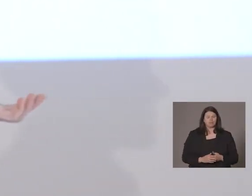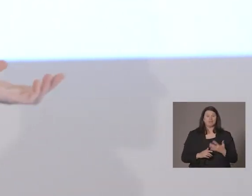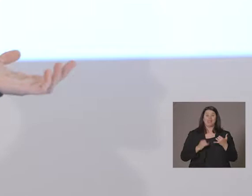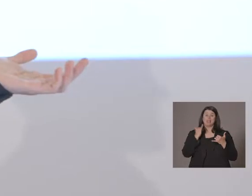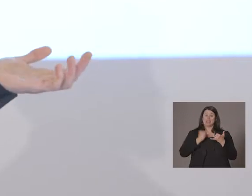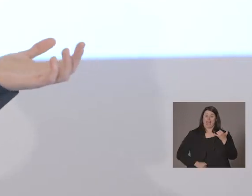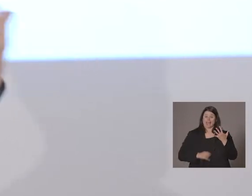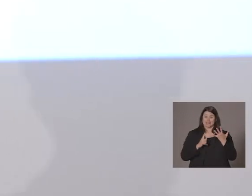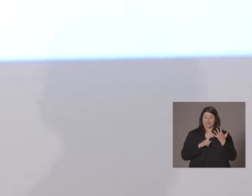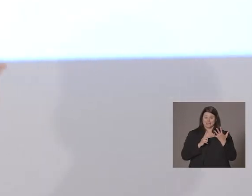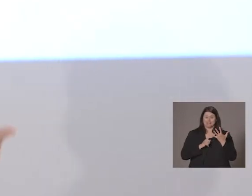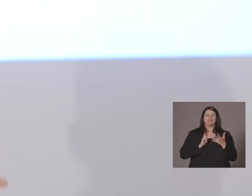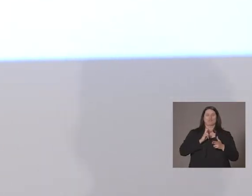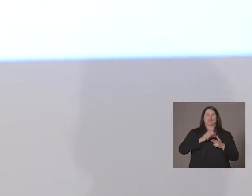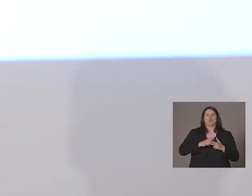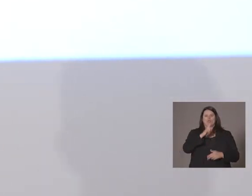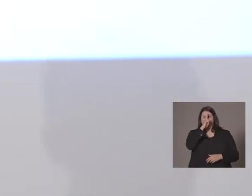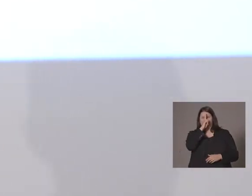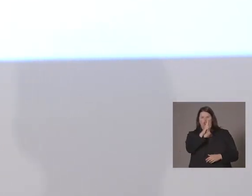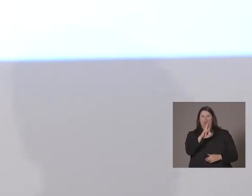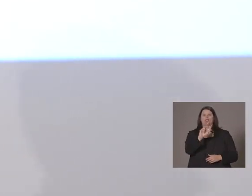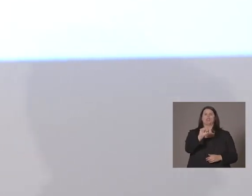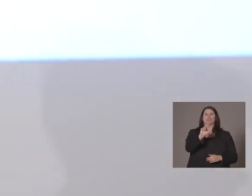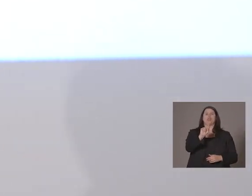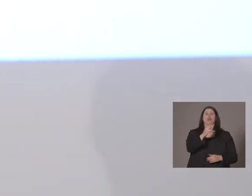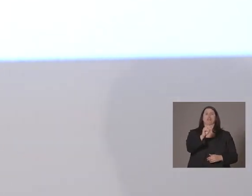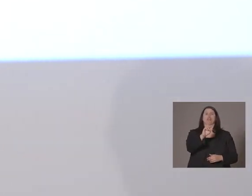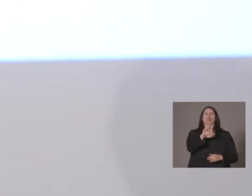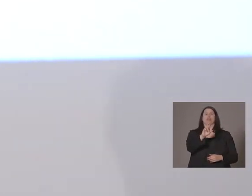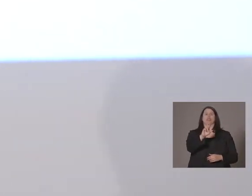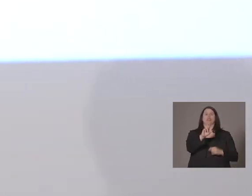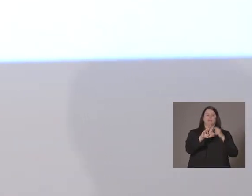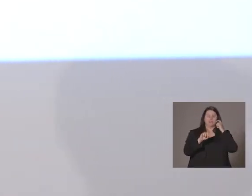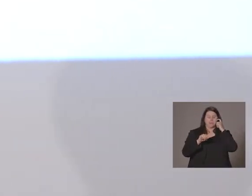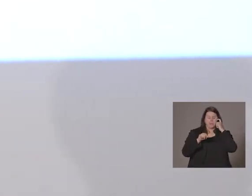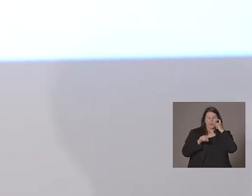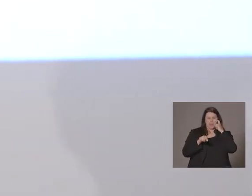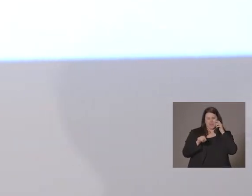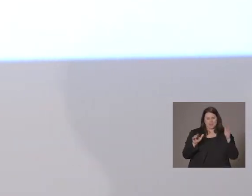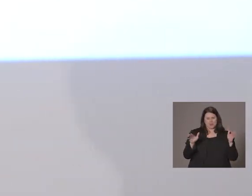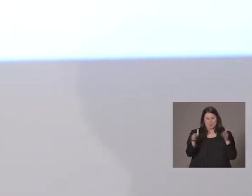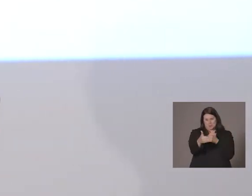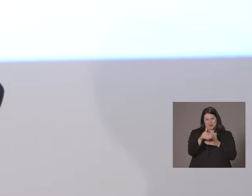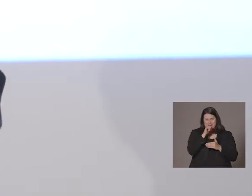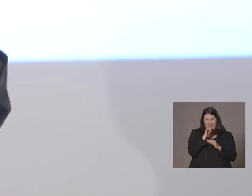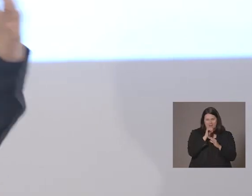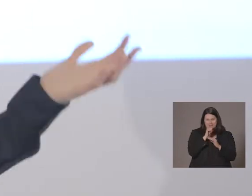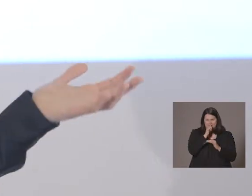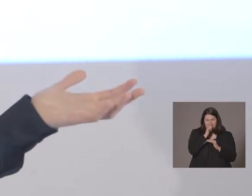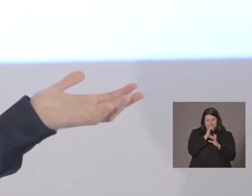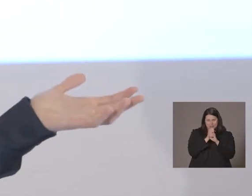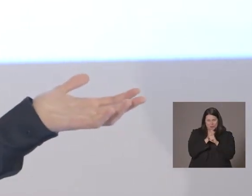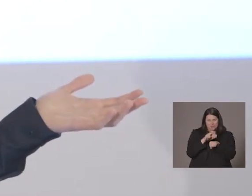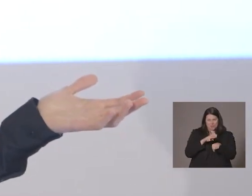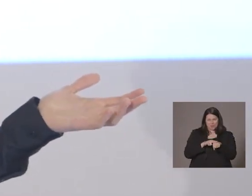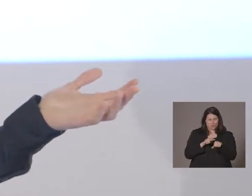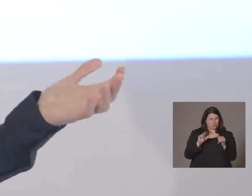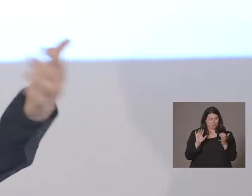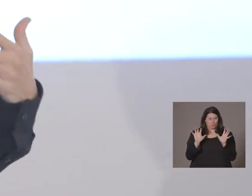author. This is not a confidential space. We have a videographer here for one, but for